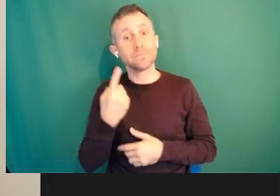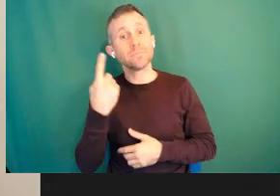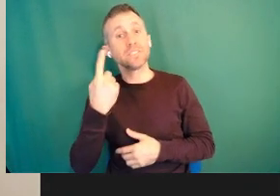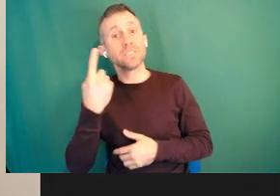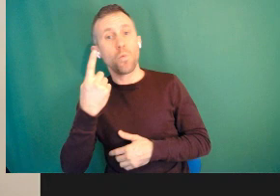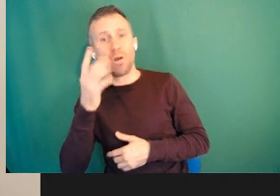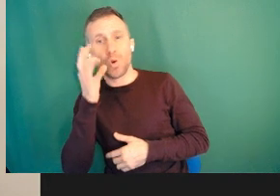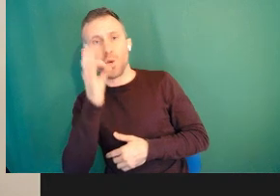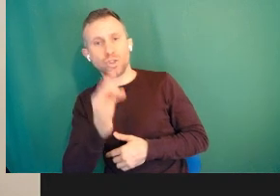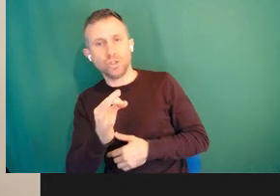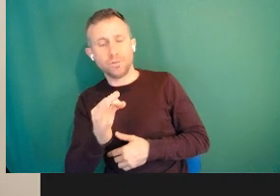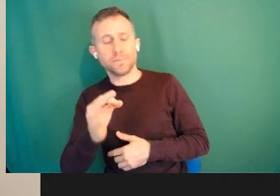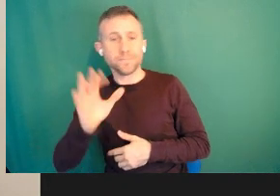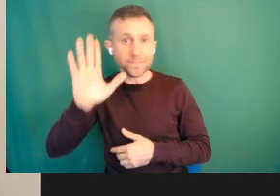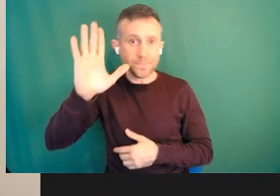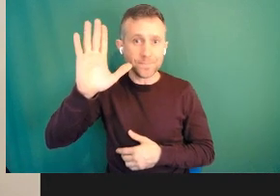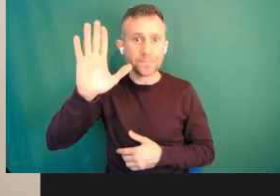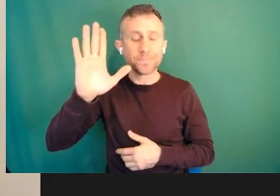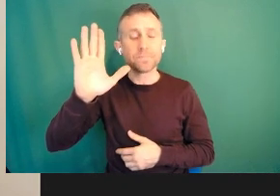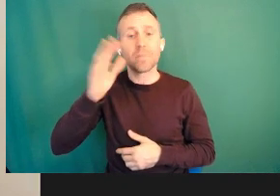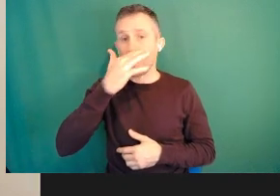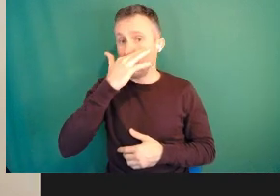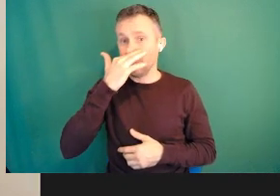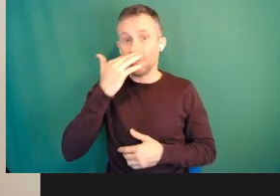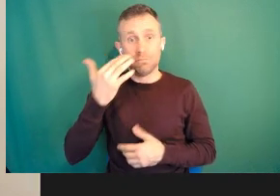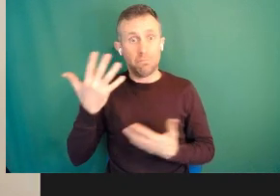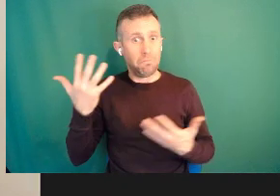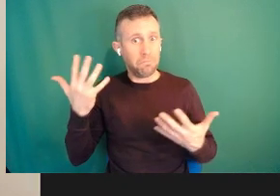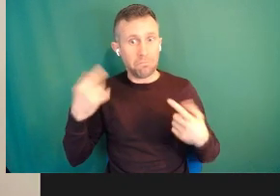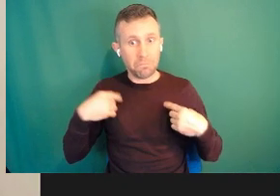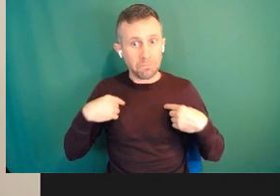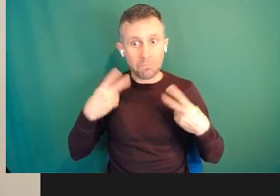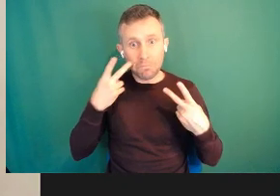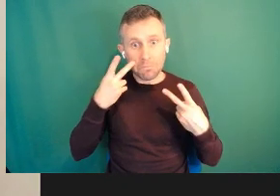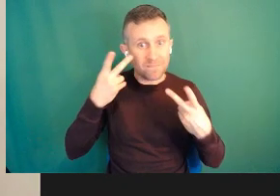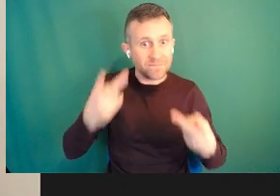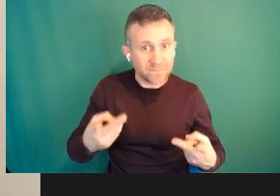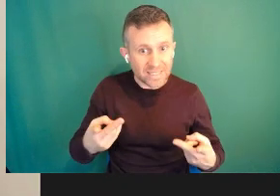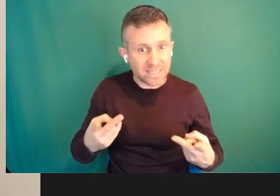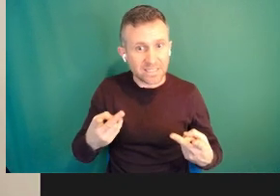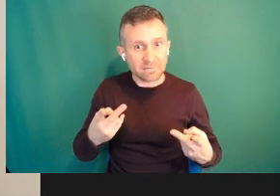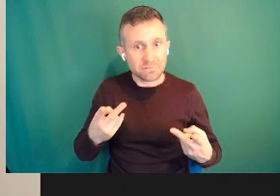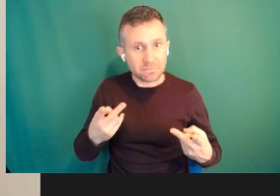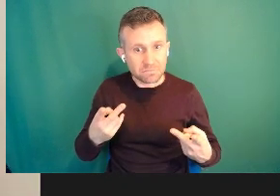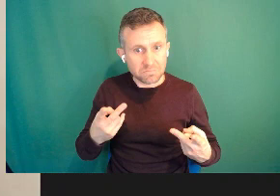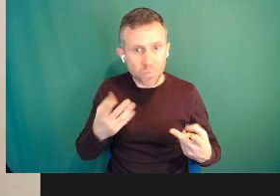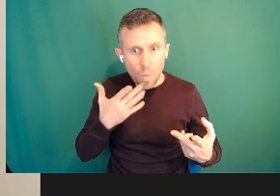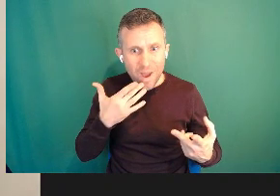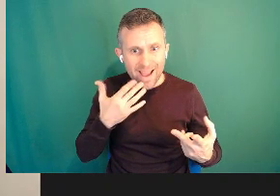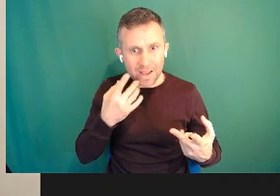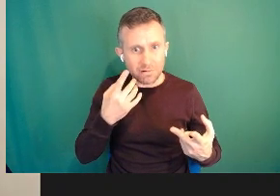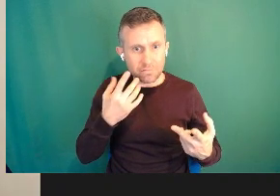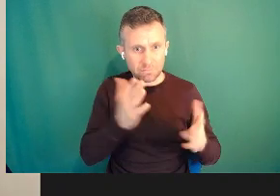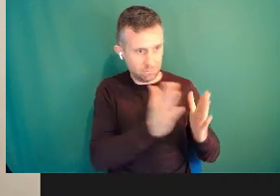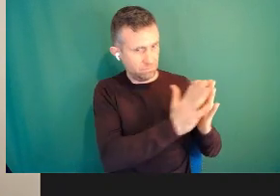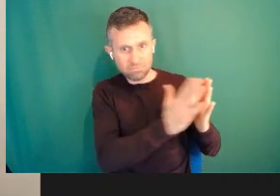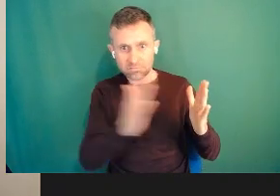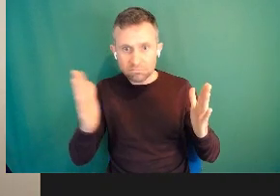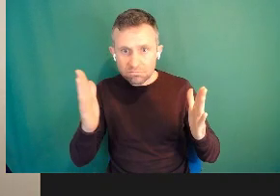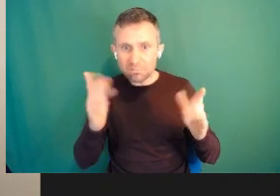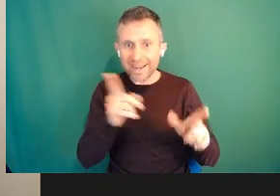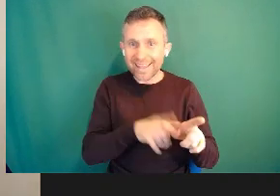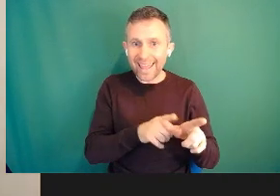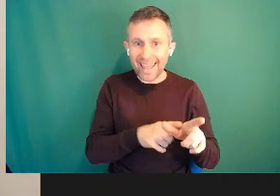Can you visit at any time, or is it only open at certain times if people want to come along? Yeah, that's a good question. So